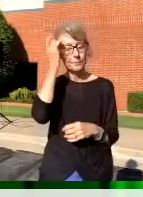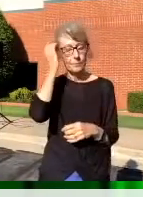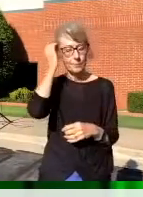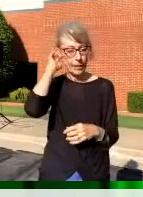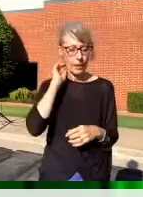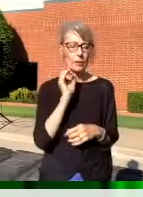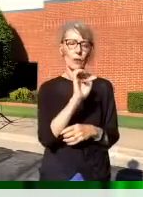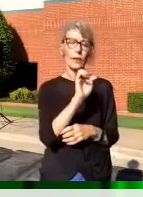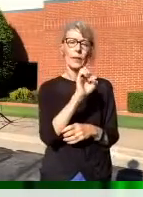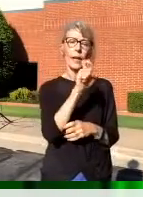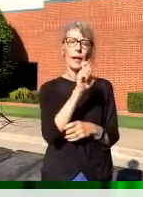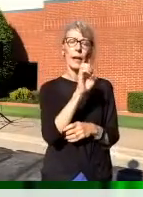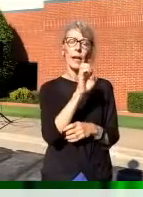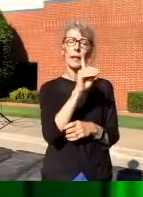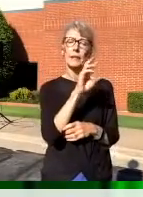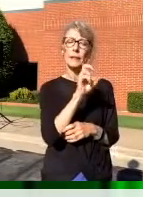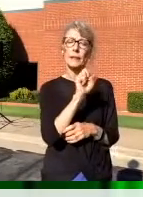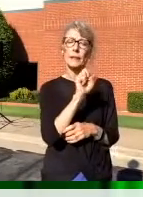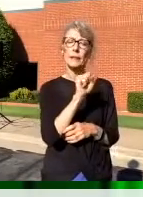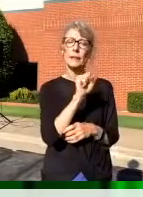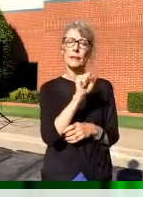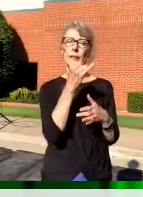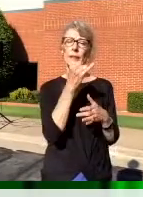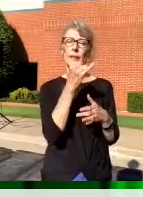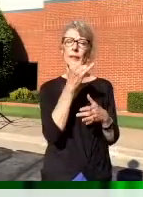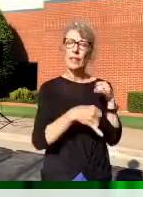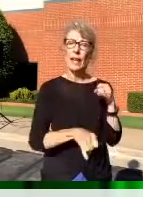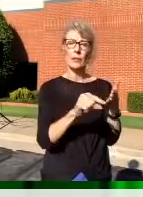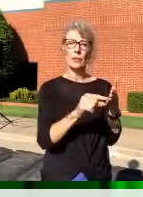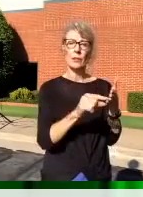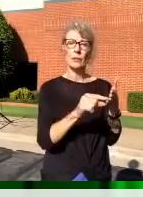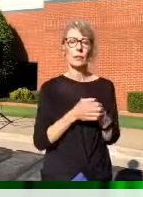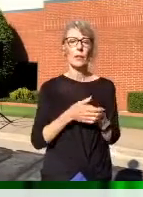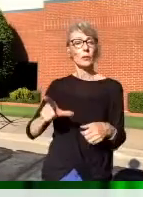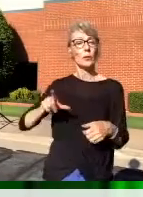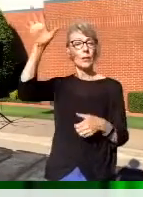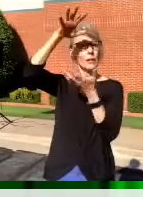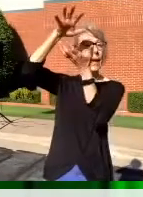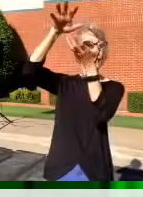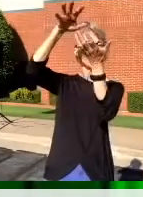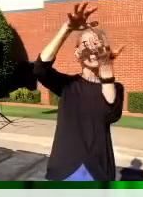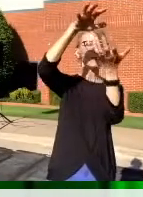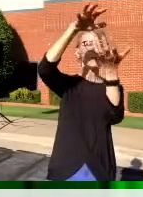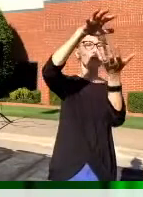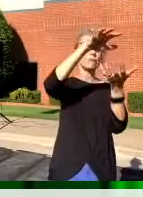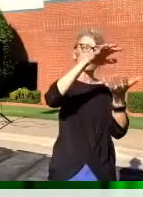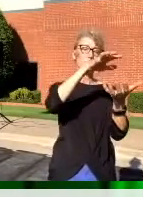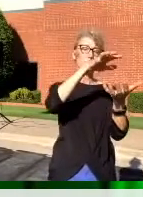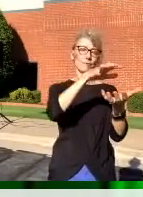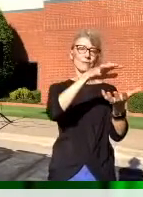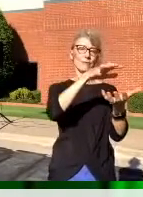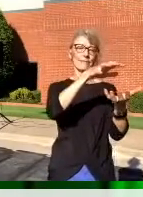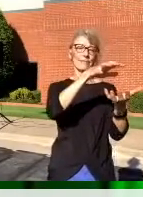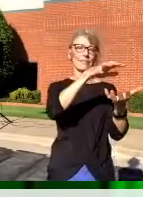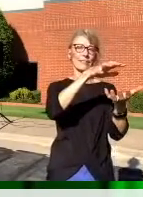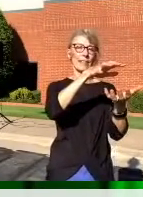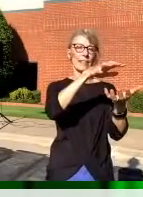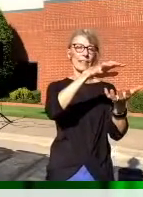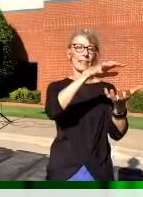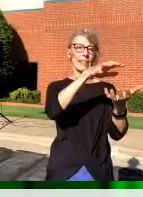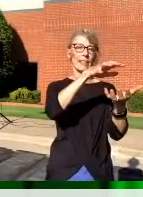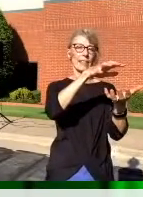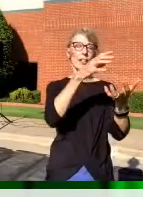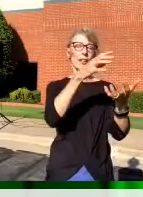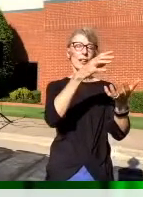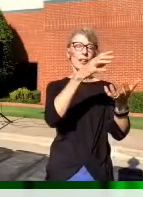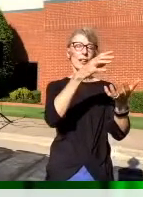final verse of Exodus says this, "The cloud of the Lord was over the tabernacle by day, and fire was in the cloud by night, in the sight of